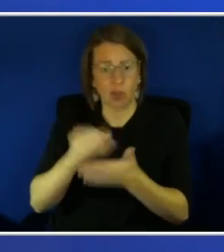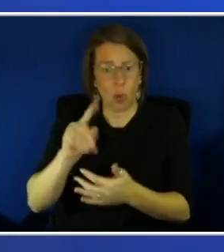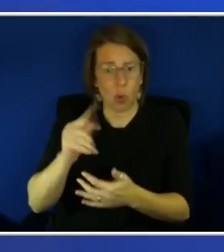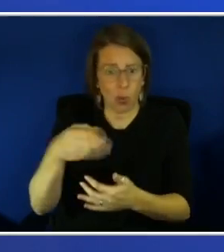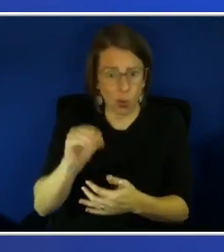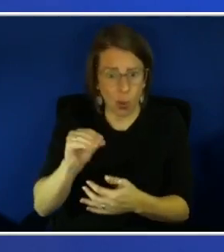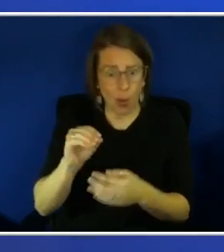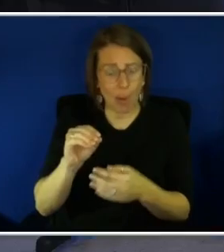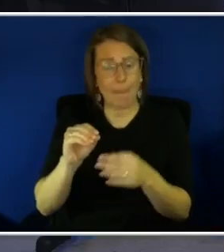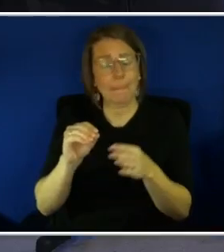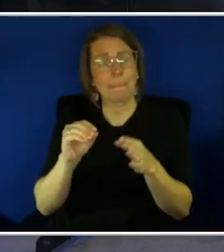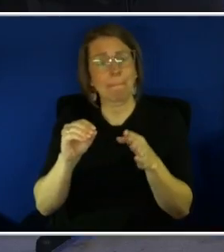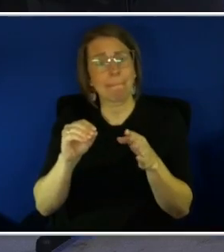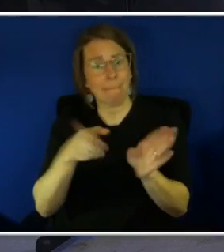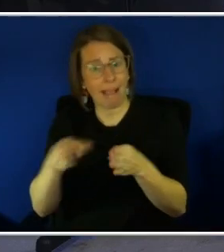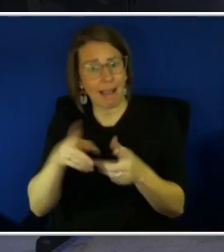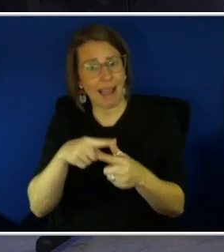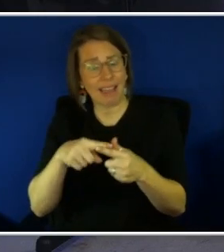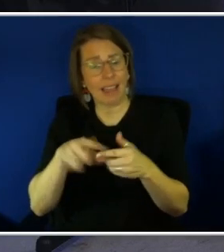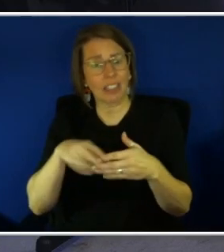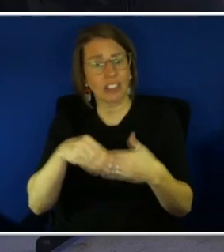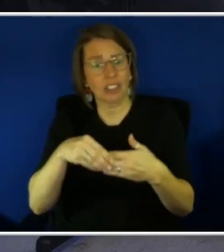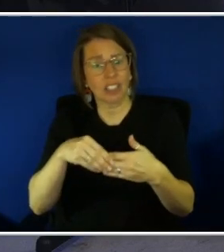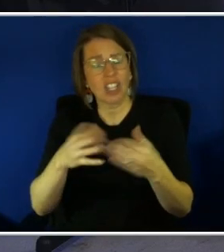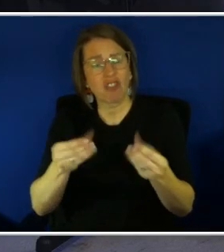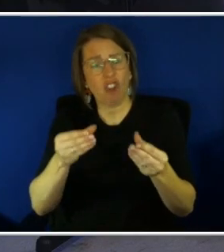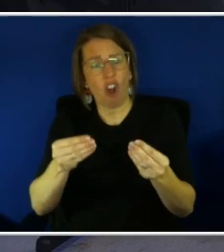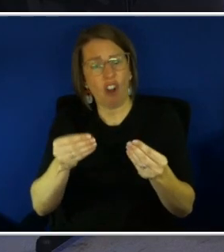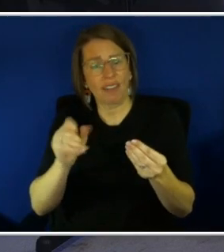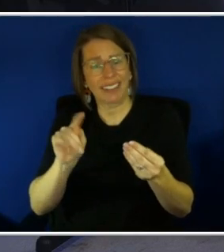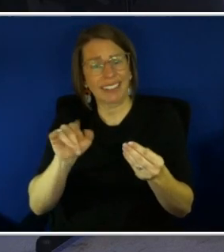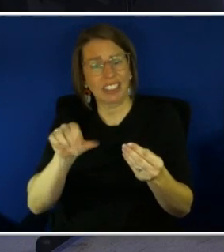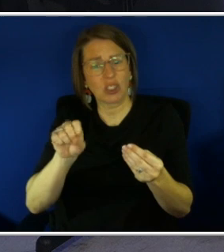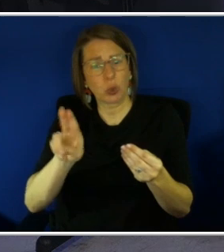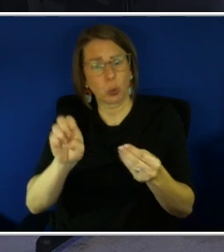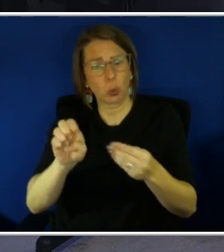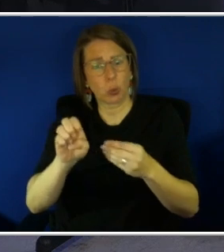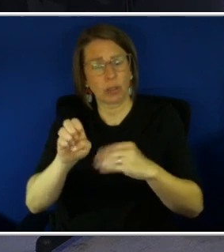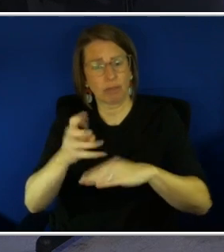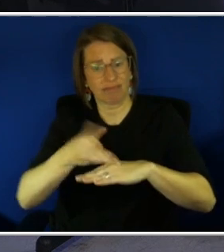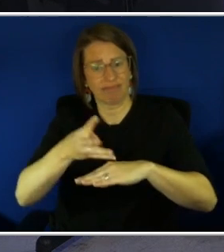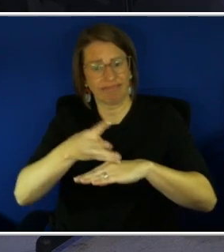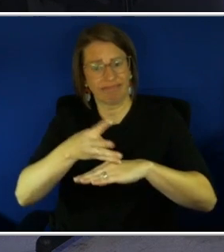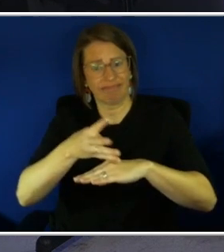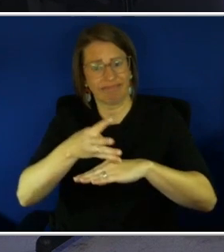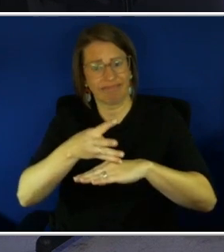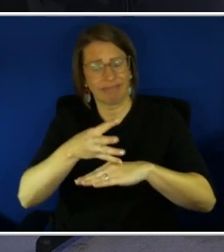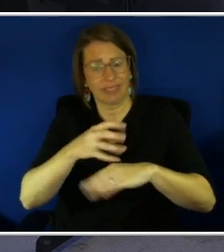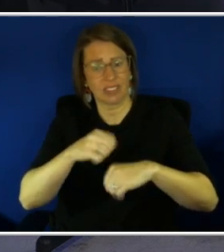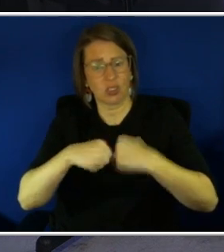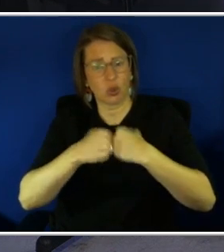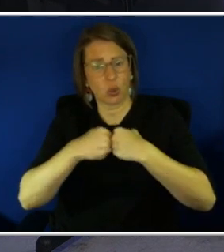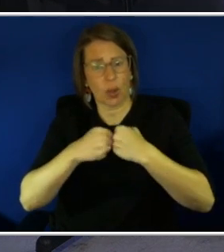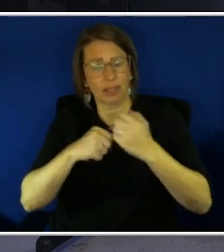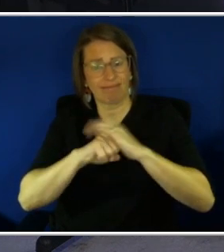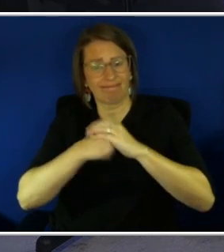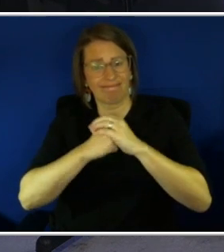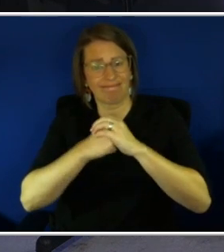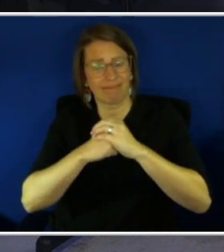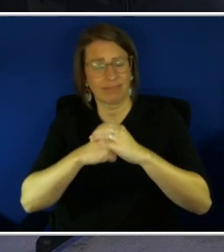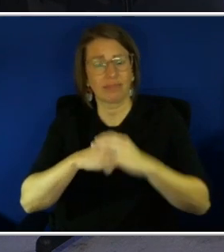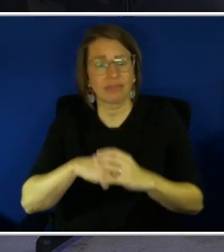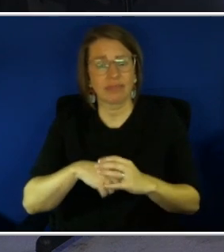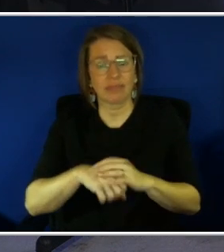soft tissue that could deliver the antibiotics that were needed to the joint. Wow, so that's a big part of it, is that whole thing about getting